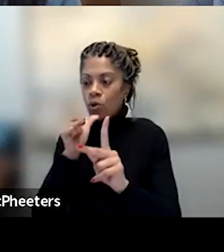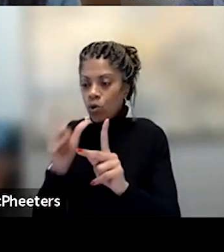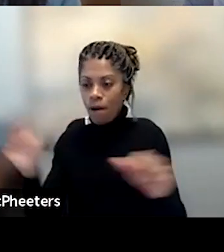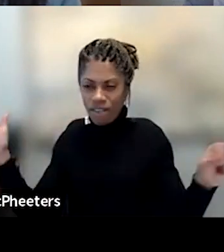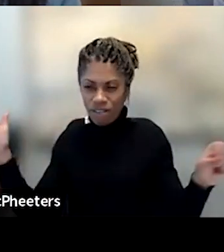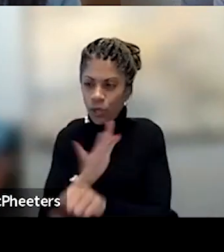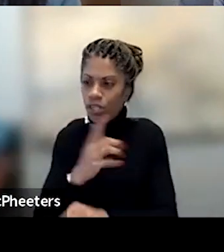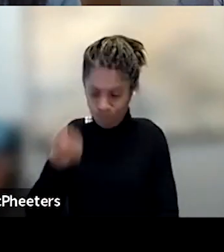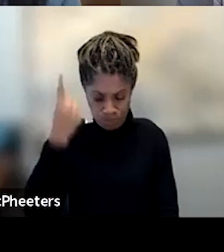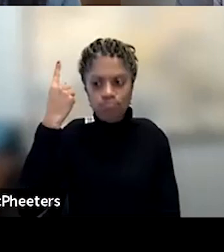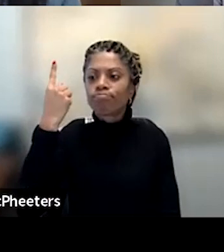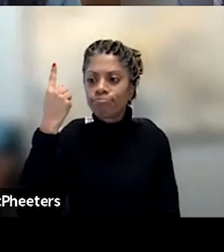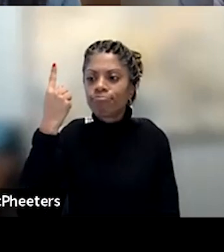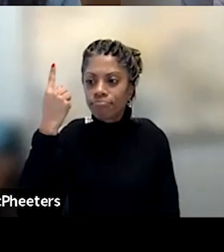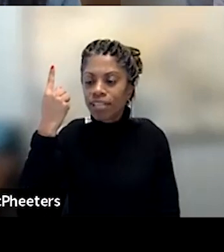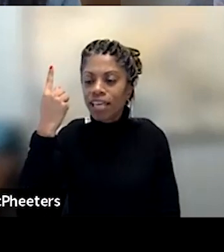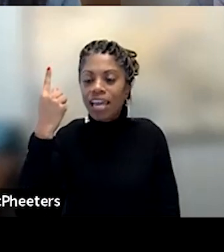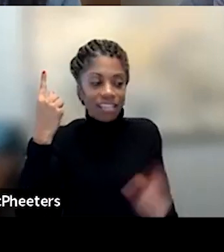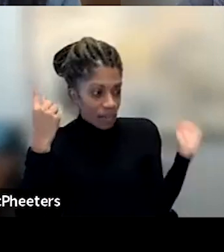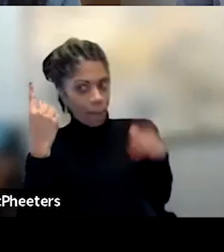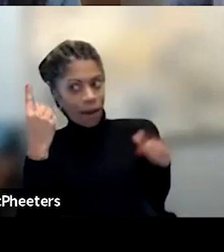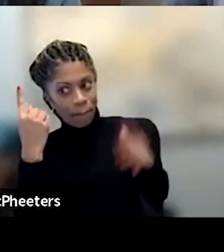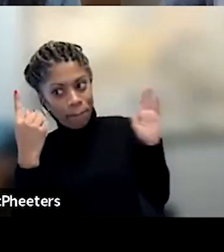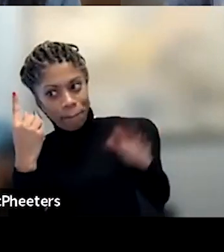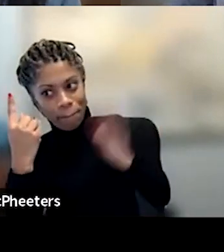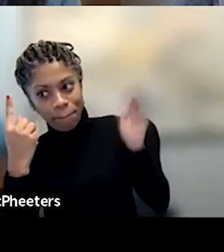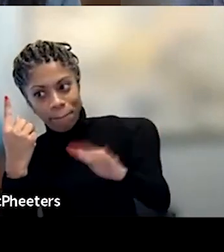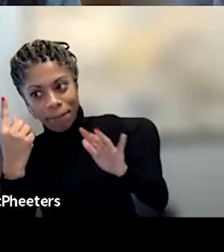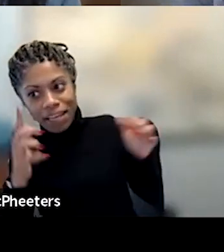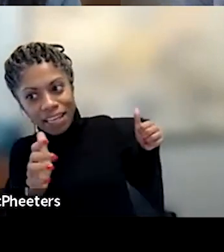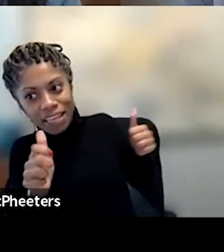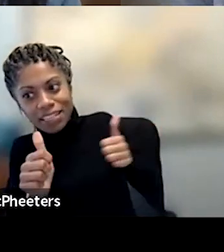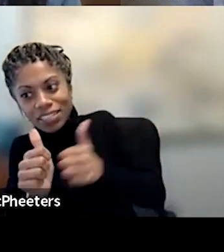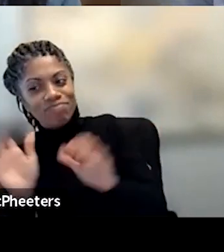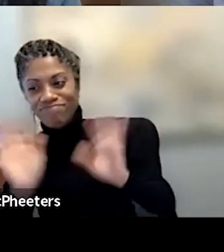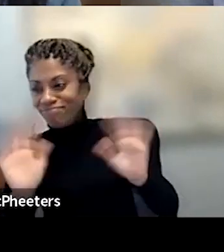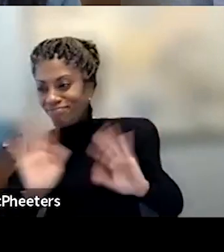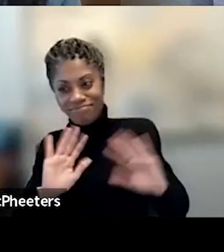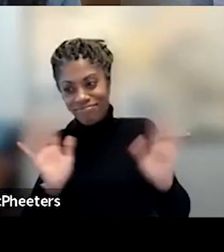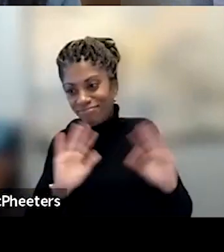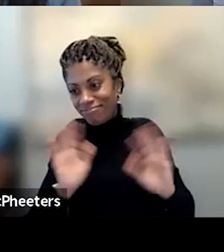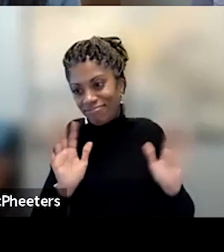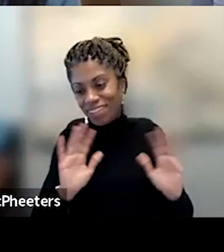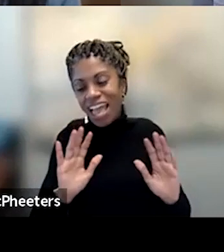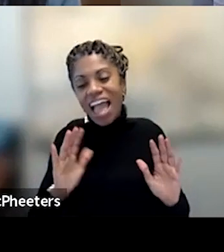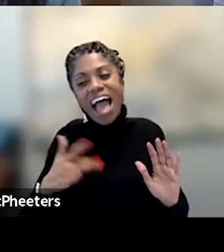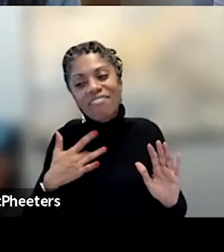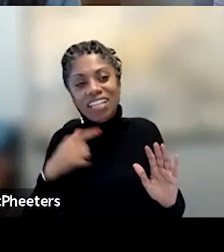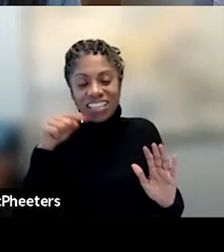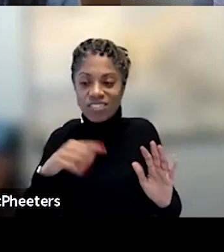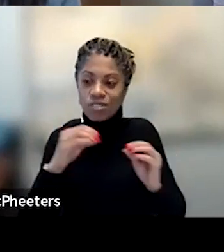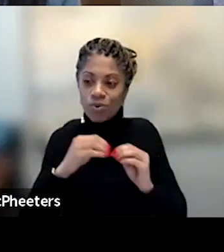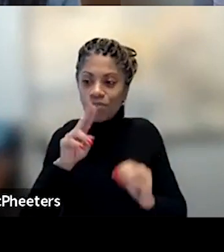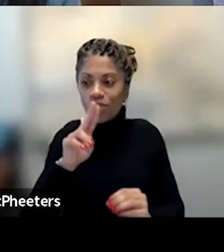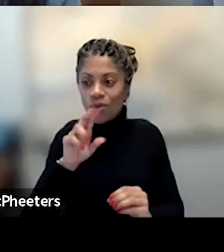and everyone else is catching up. The fact is, and I think this is a pretty much a US-centric conversation that we're having based on